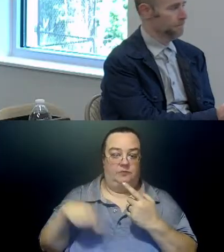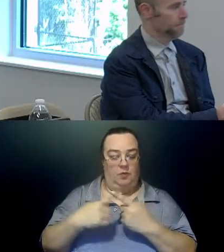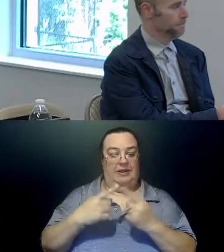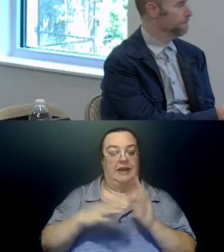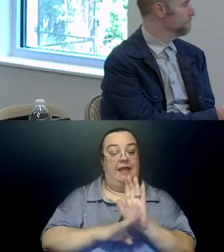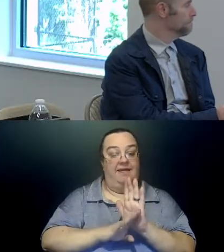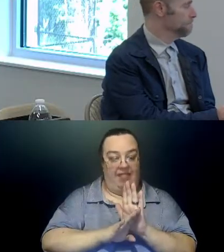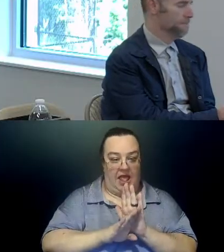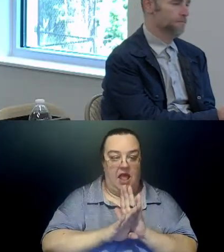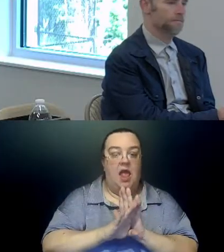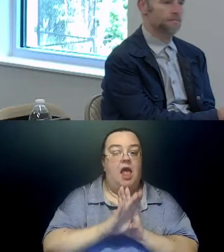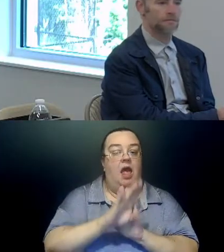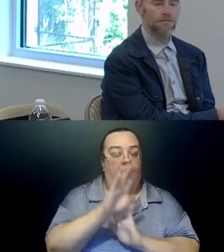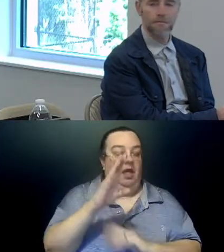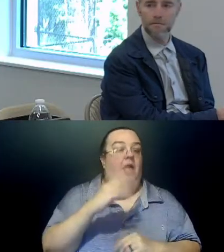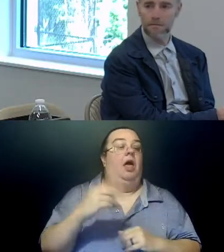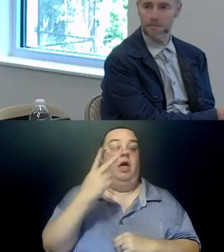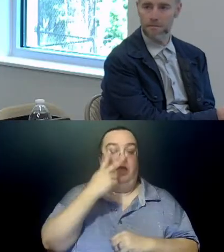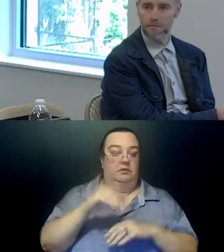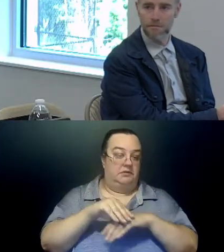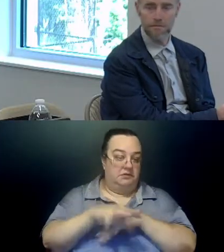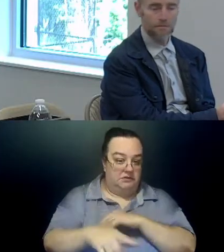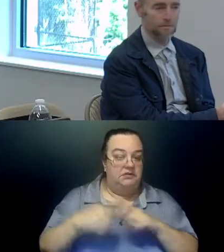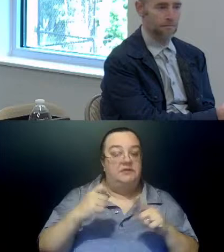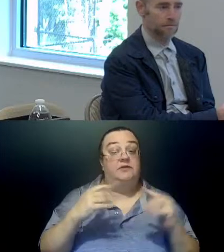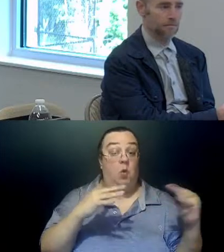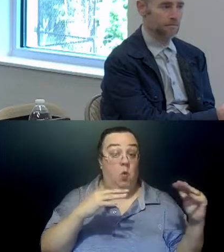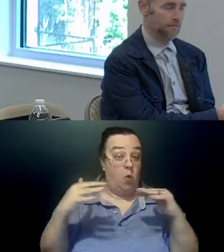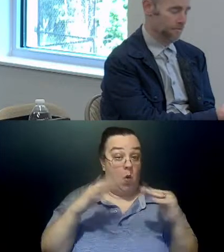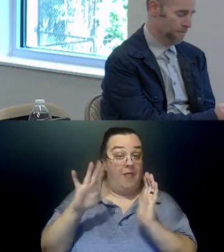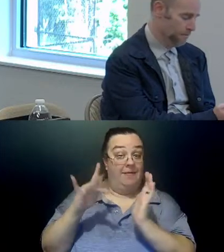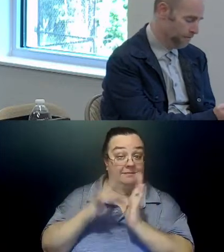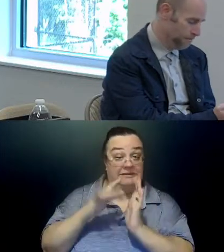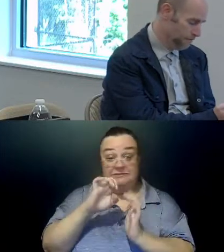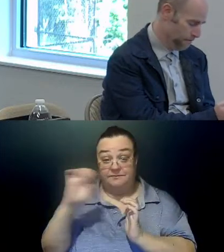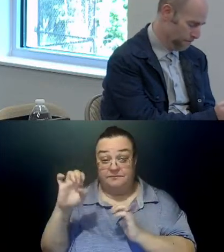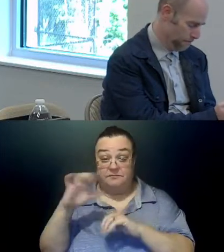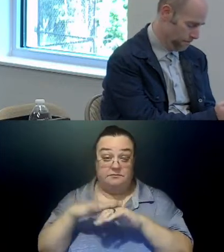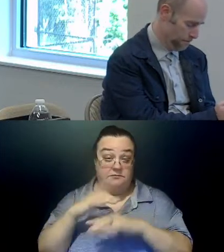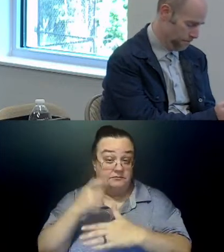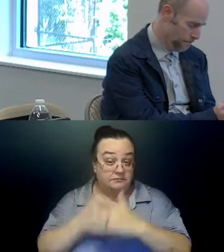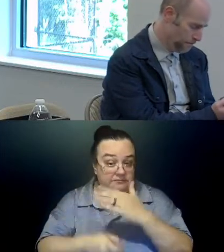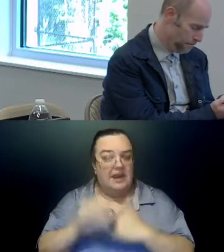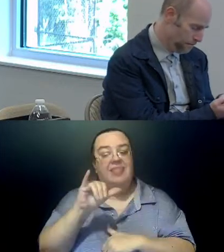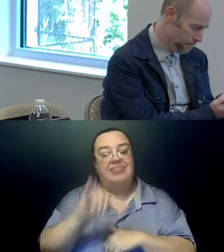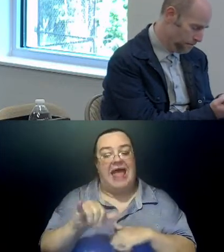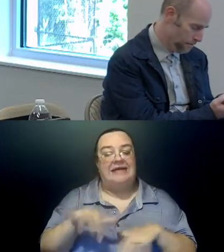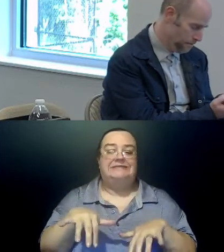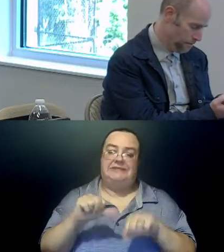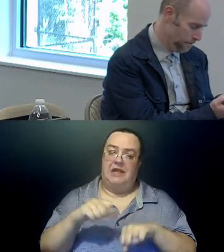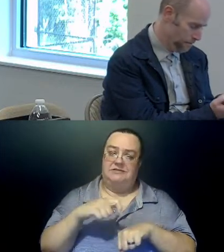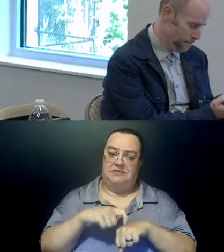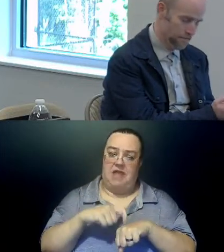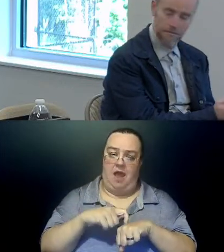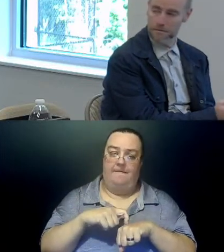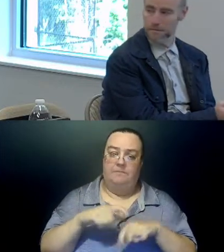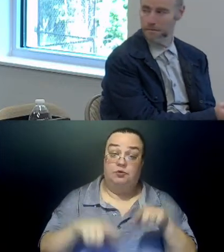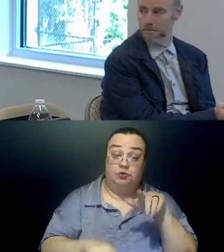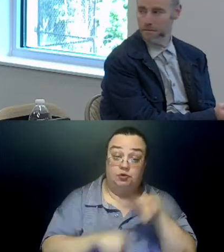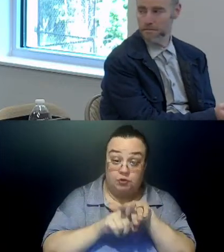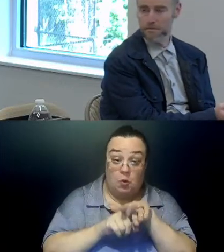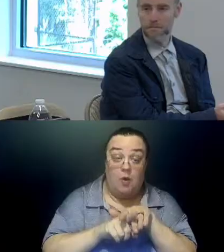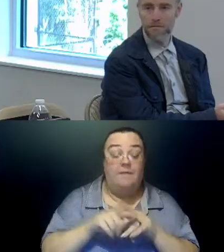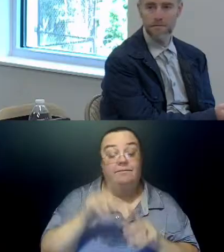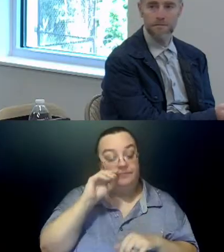seeing effects from the war in the Middle East on prices, and those take time to show up. The effects